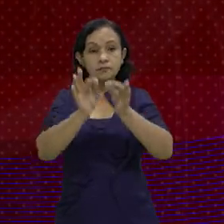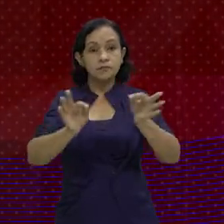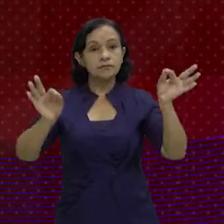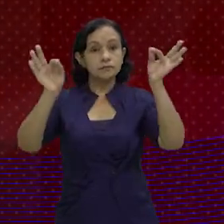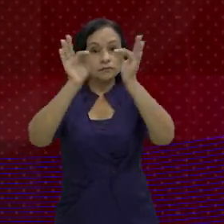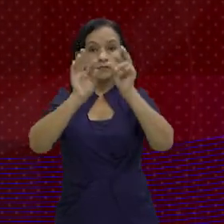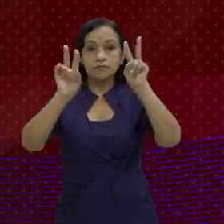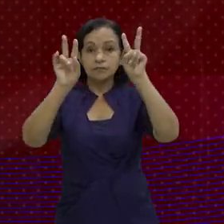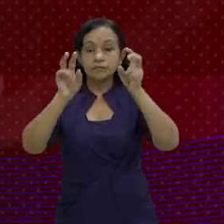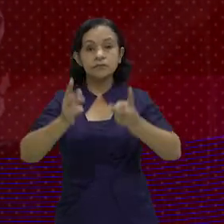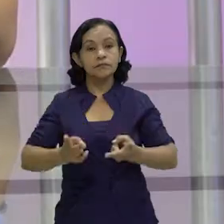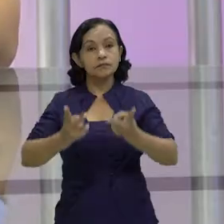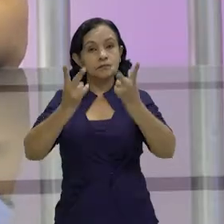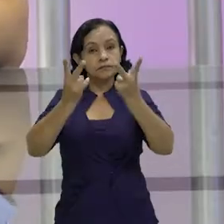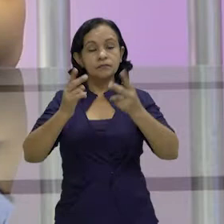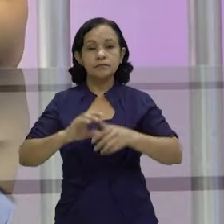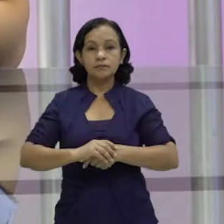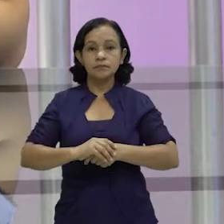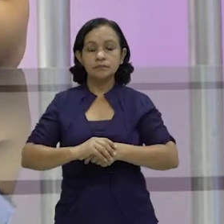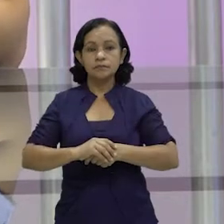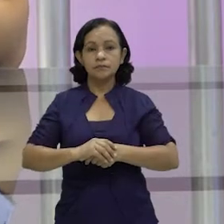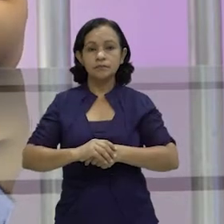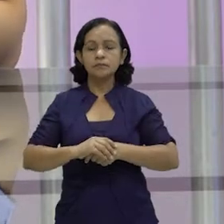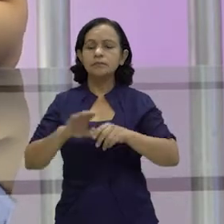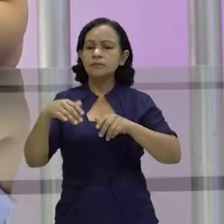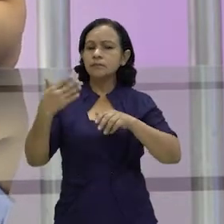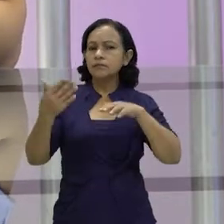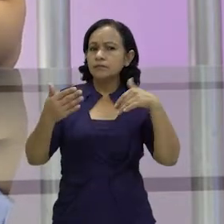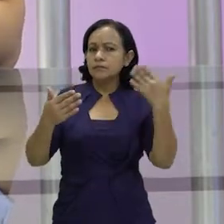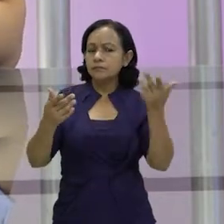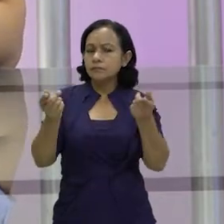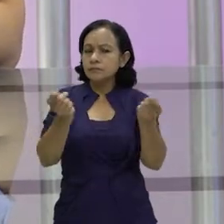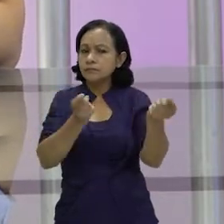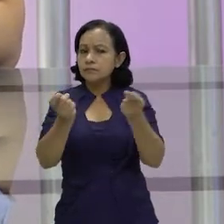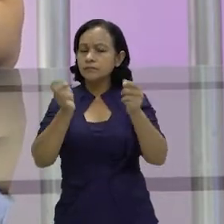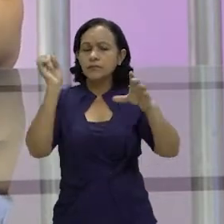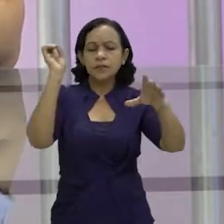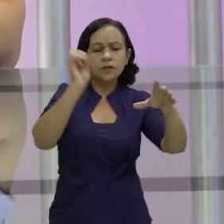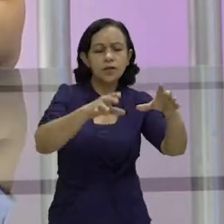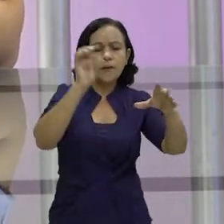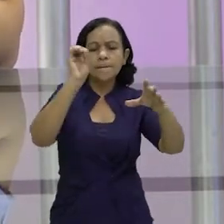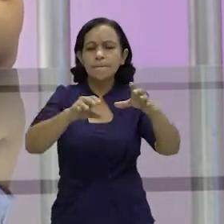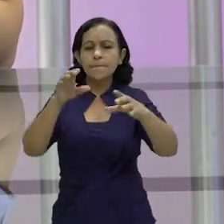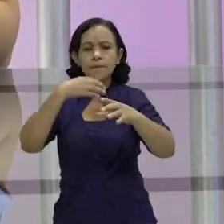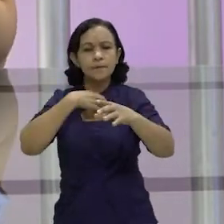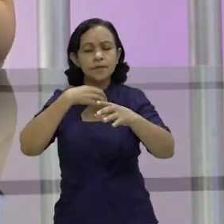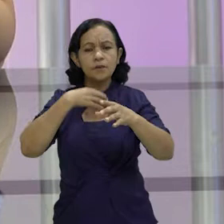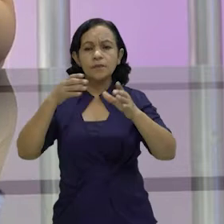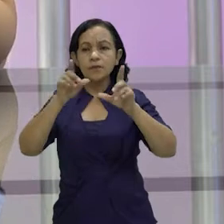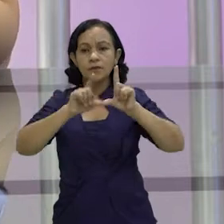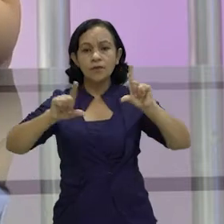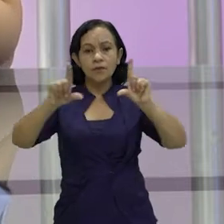that has to do with life. What is the management that is in mind the position